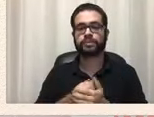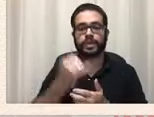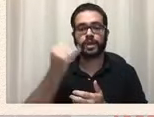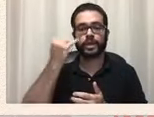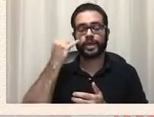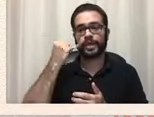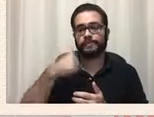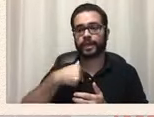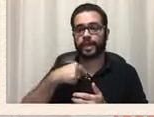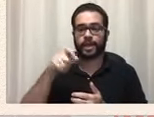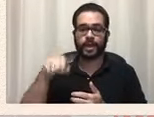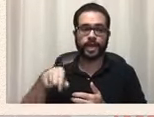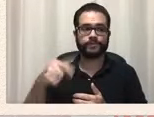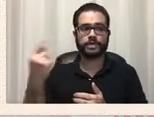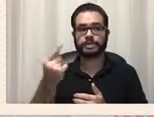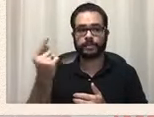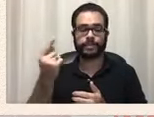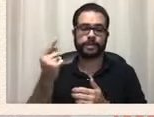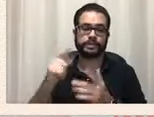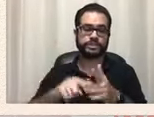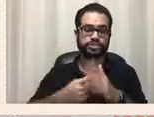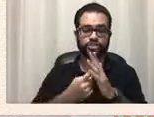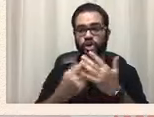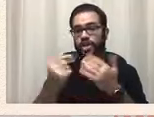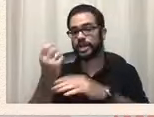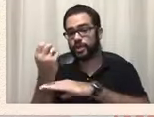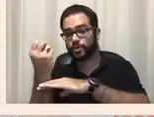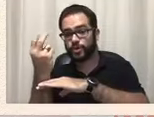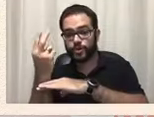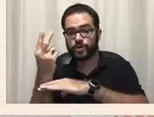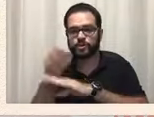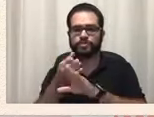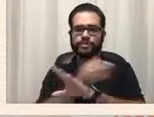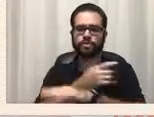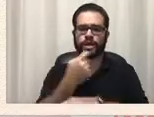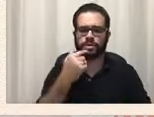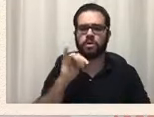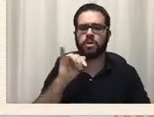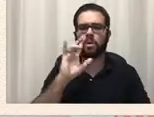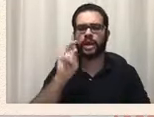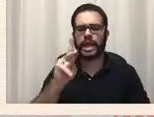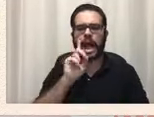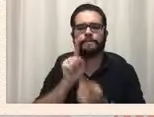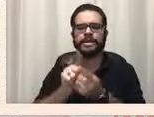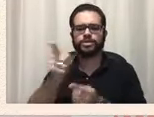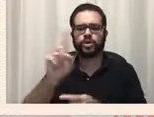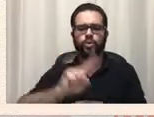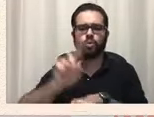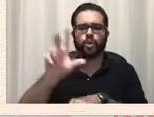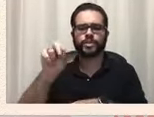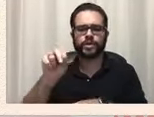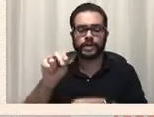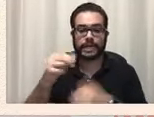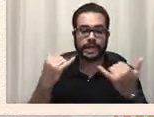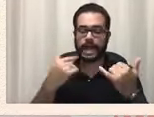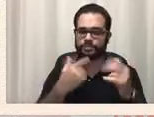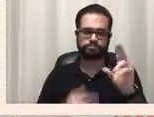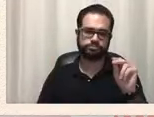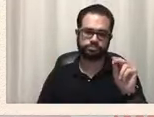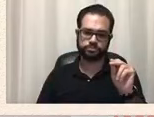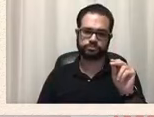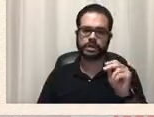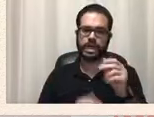that started at noon, before I used to say, okay, I'll meet you there at 1:30. Now, no. I leave a space there because